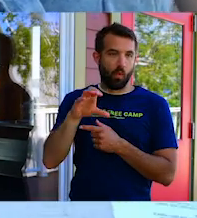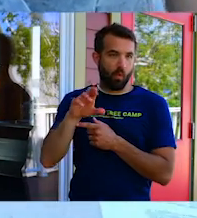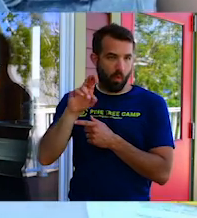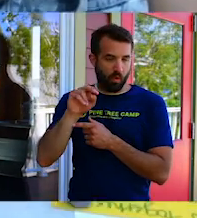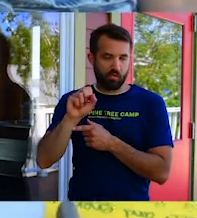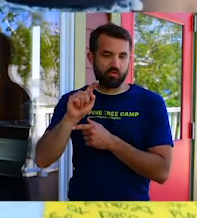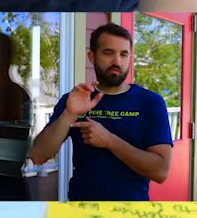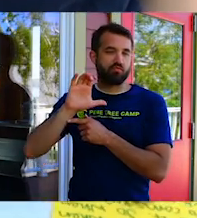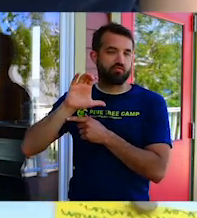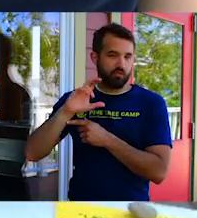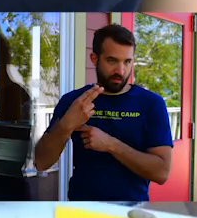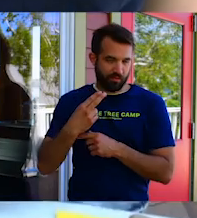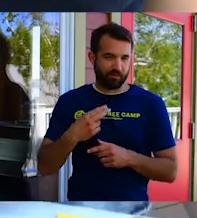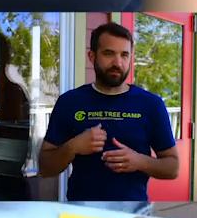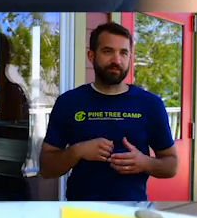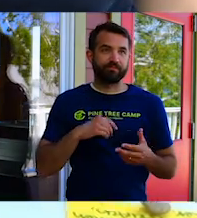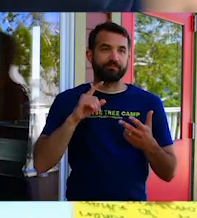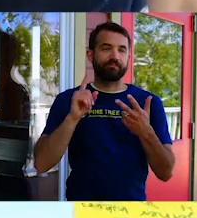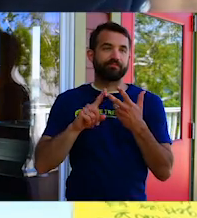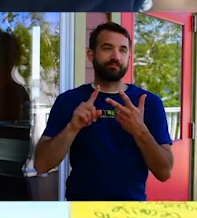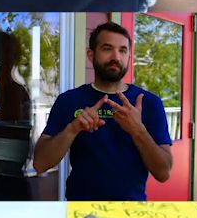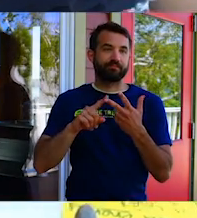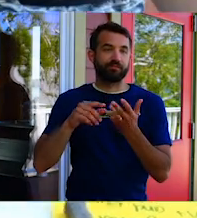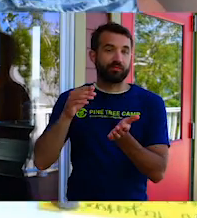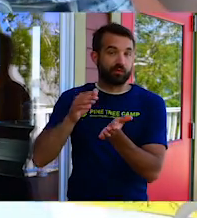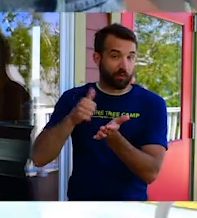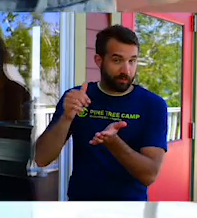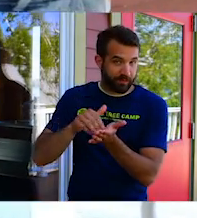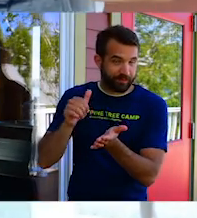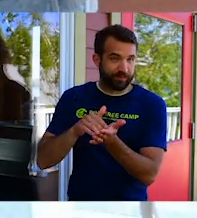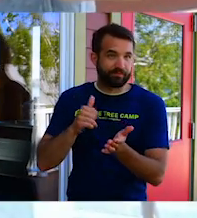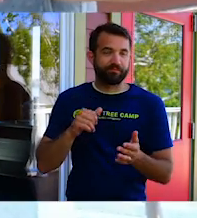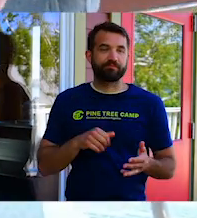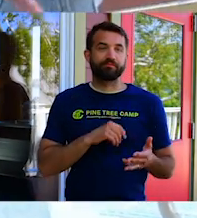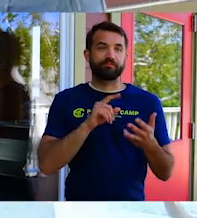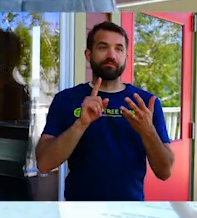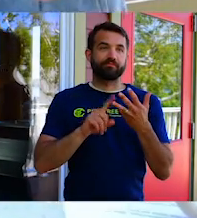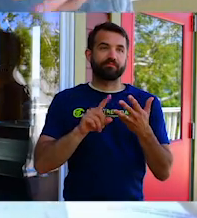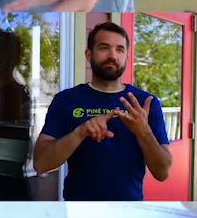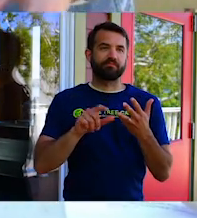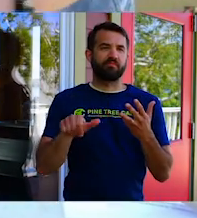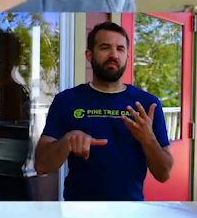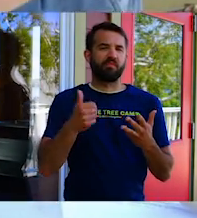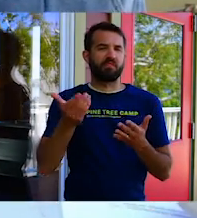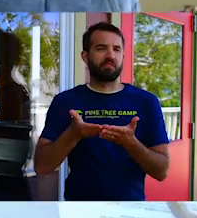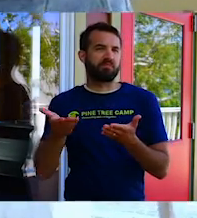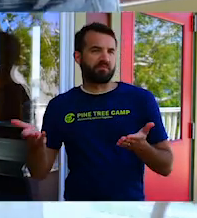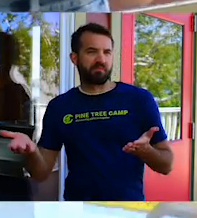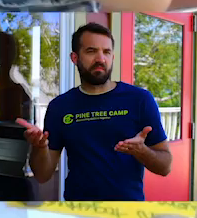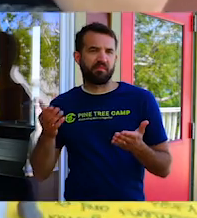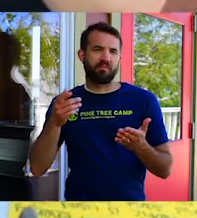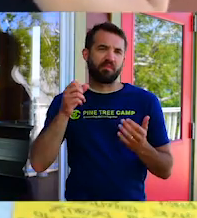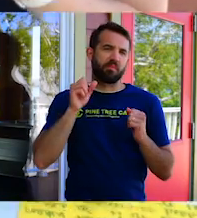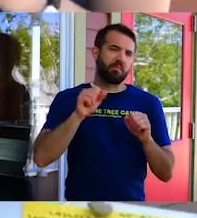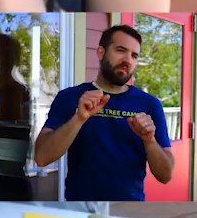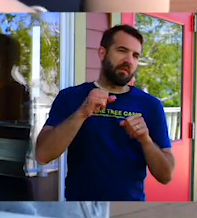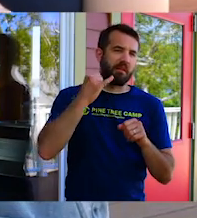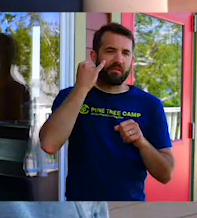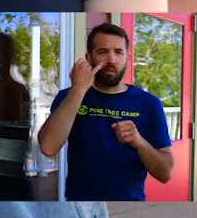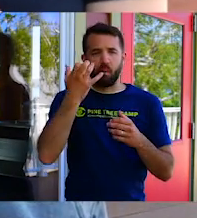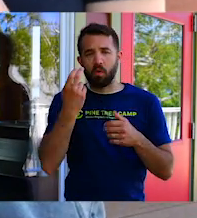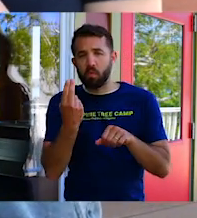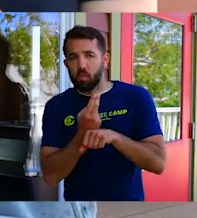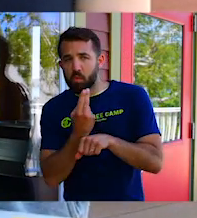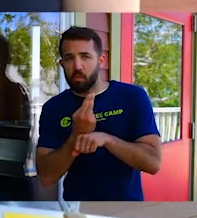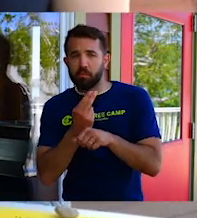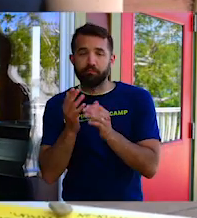your test tube of dish soap, and then some optional things that you can grab from your box are a journal if you'd like